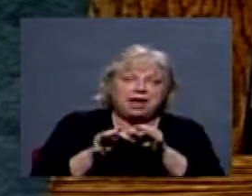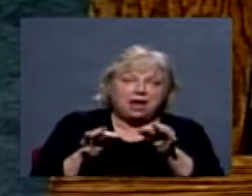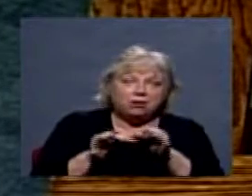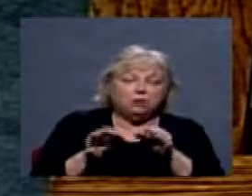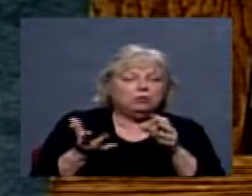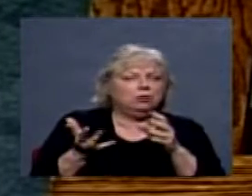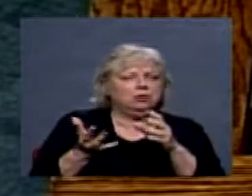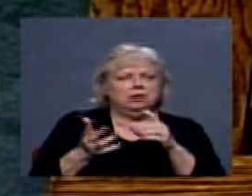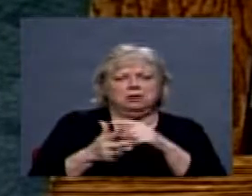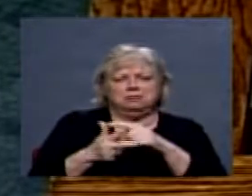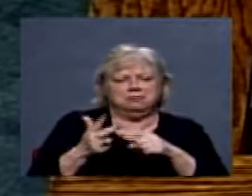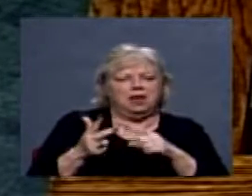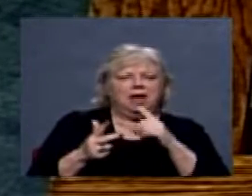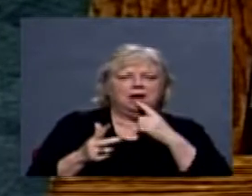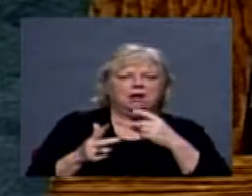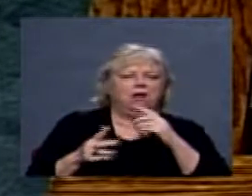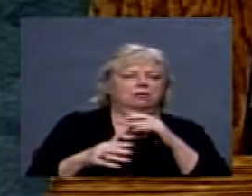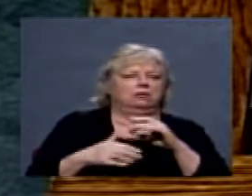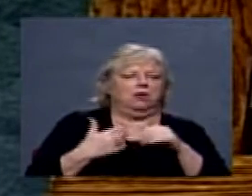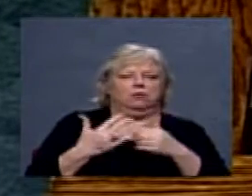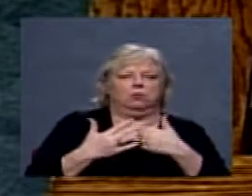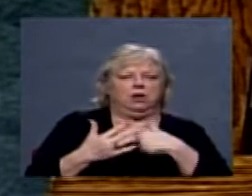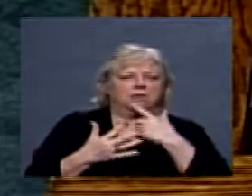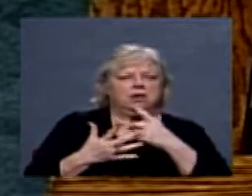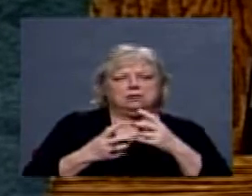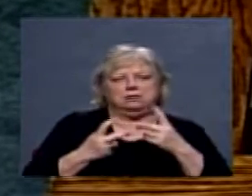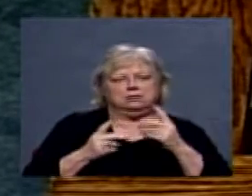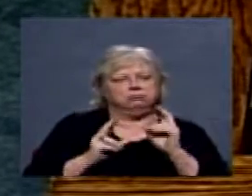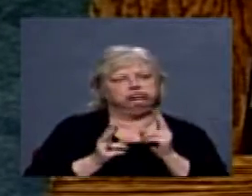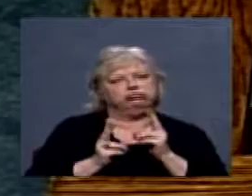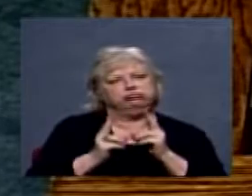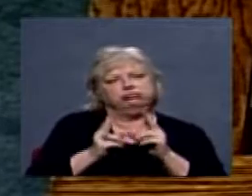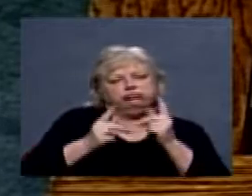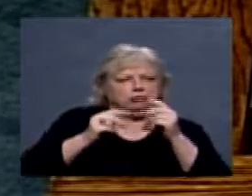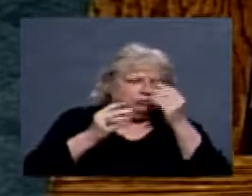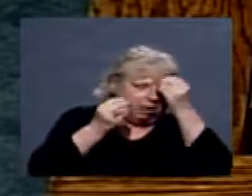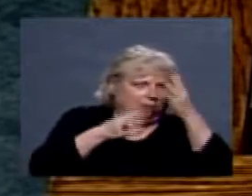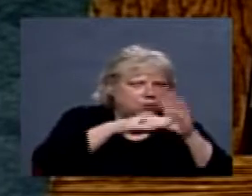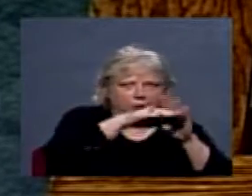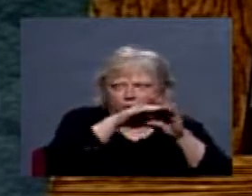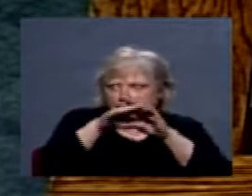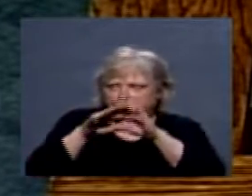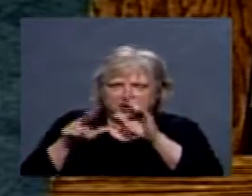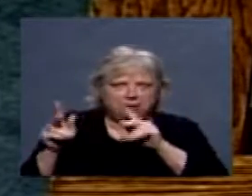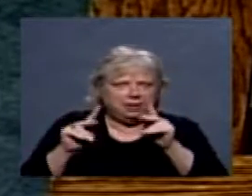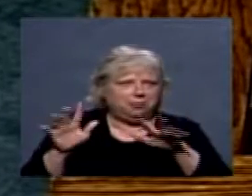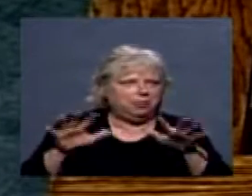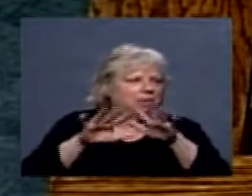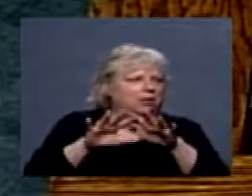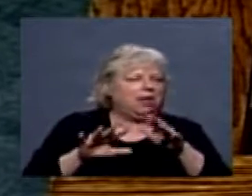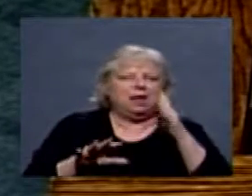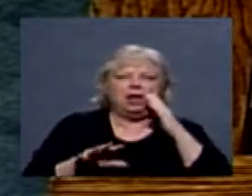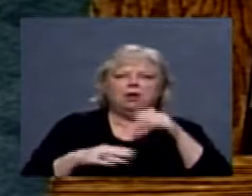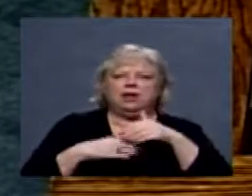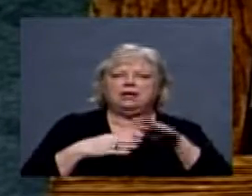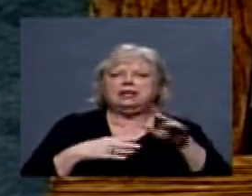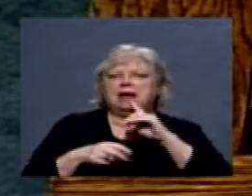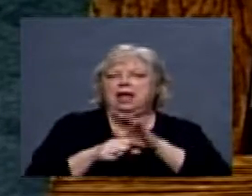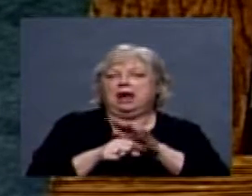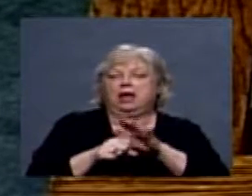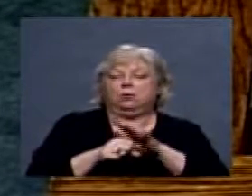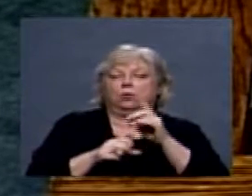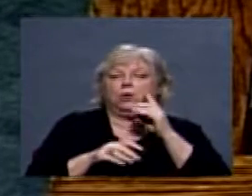have been scrambling to get everybody notified about this. I know that they said they sent out adequate